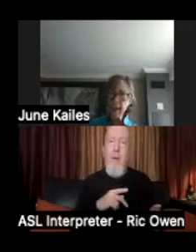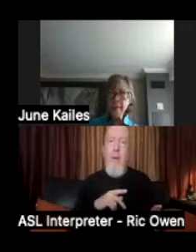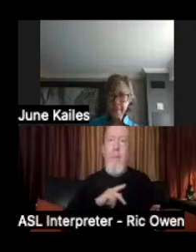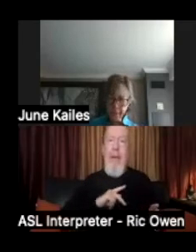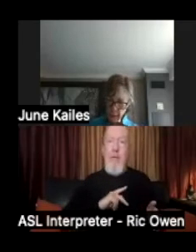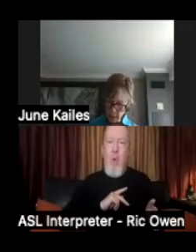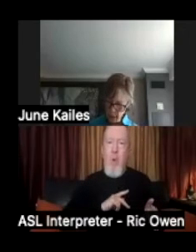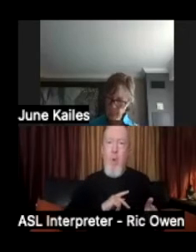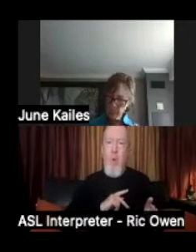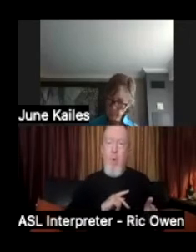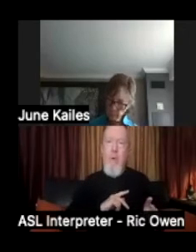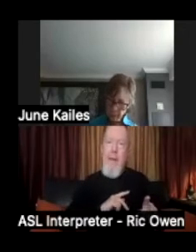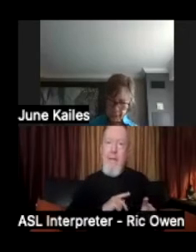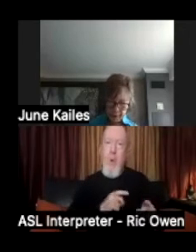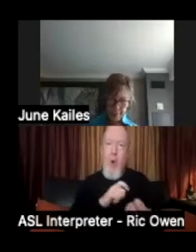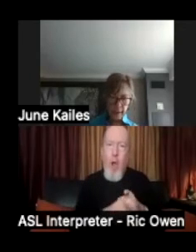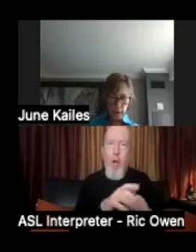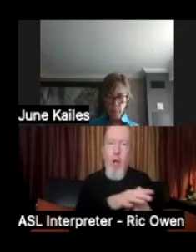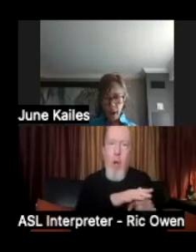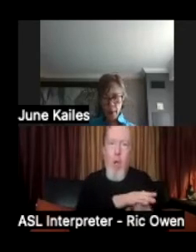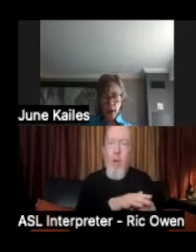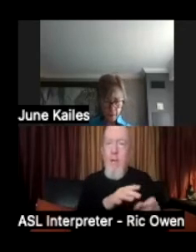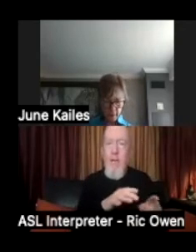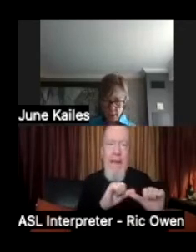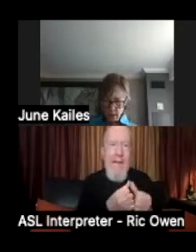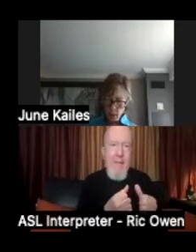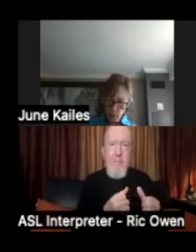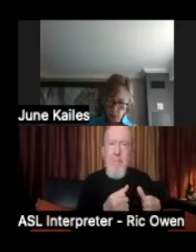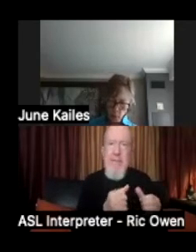his fears. If there's a power